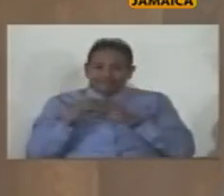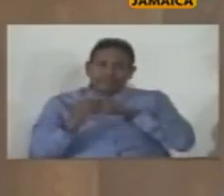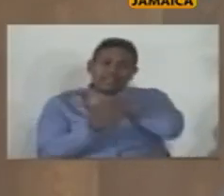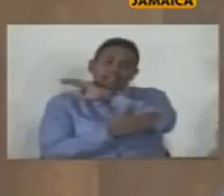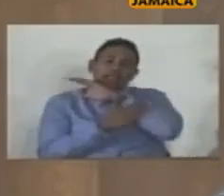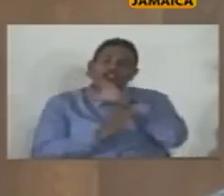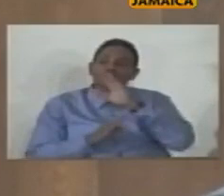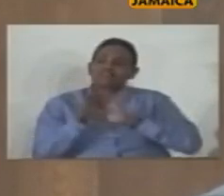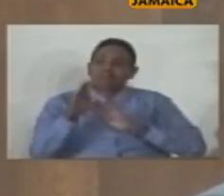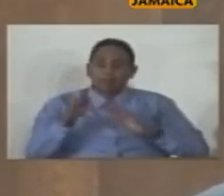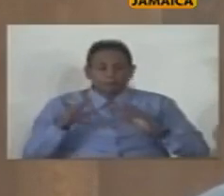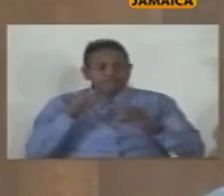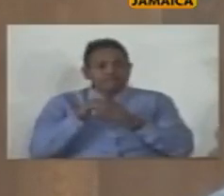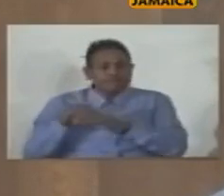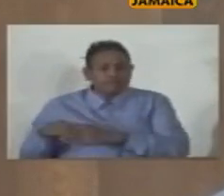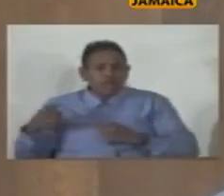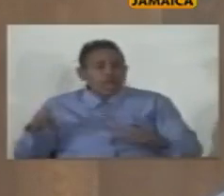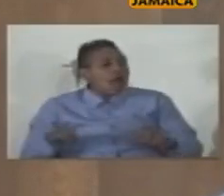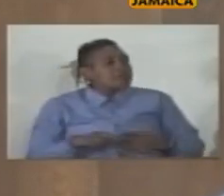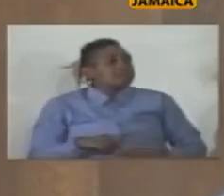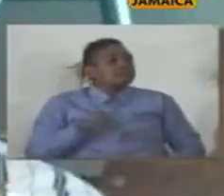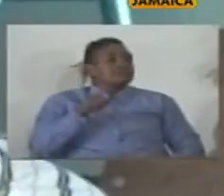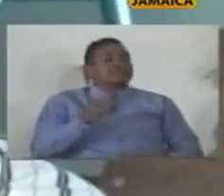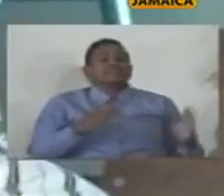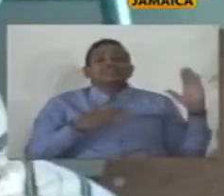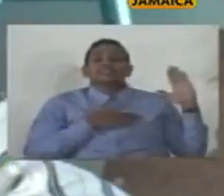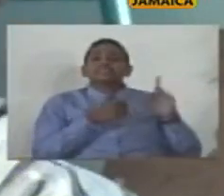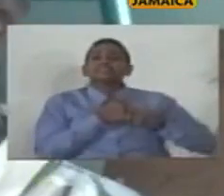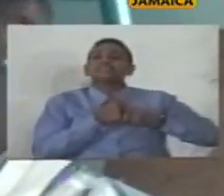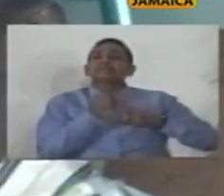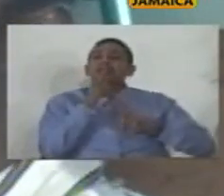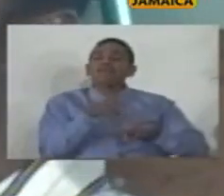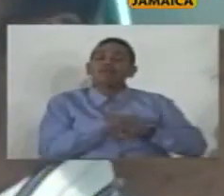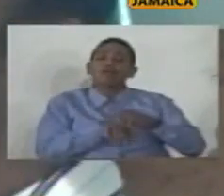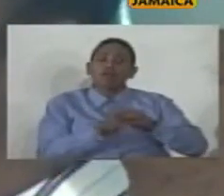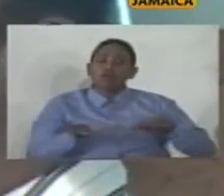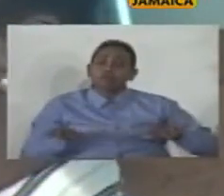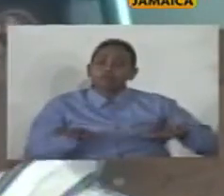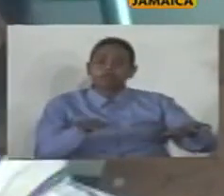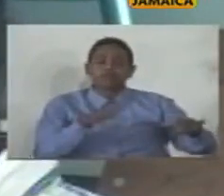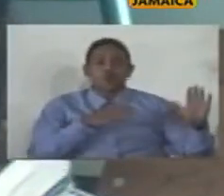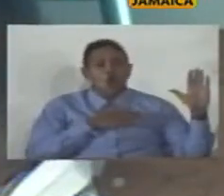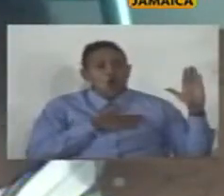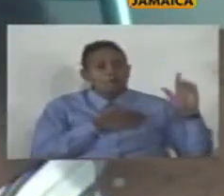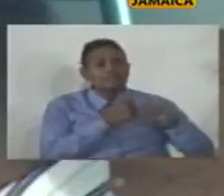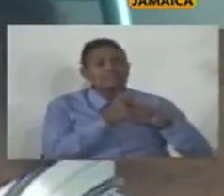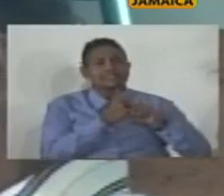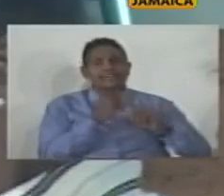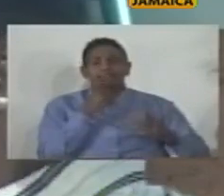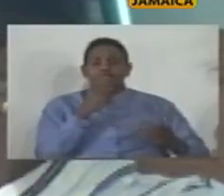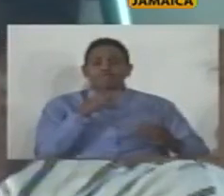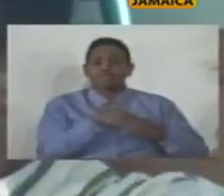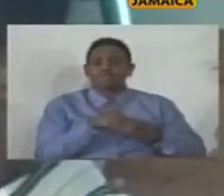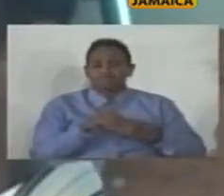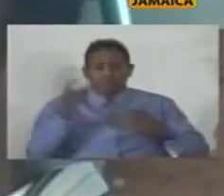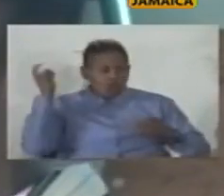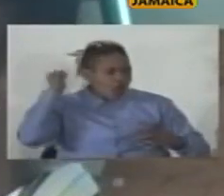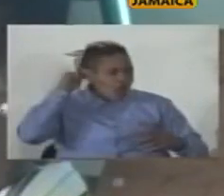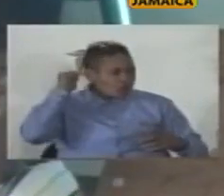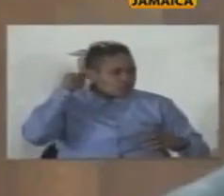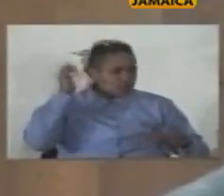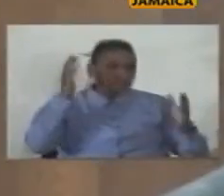development. The citizens are a set of hard-working, committed, dedicated and conscientious